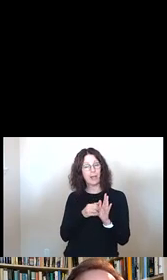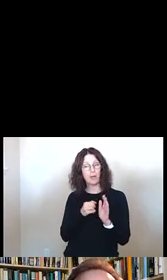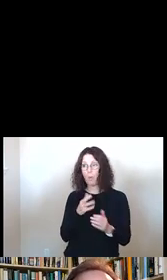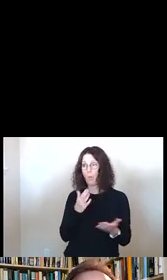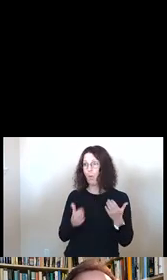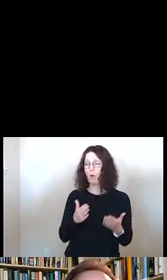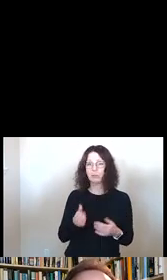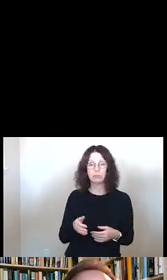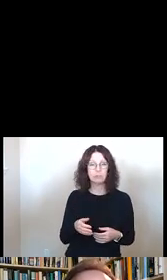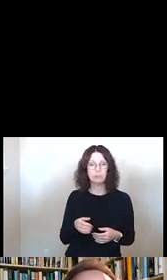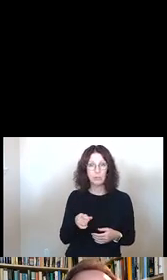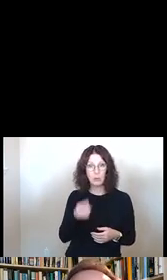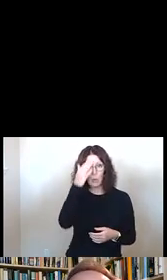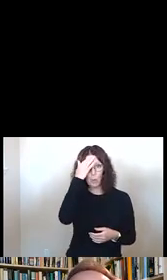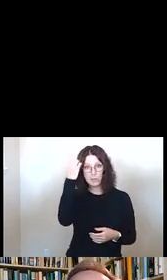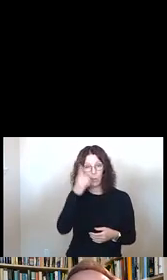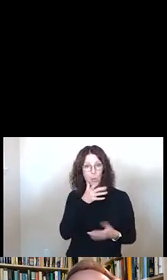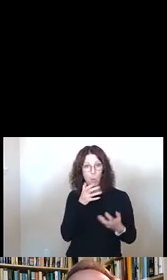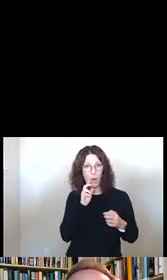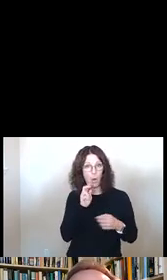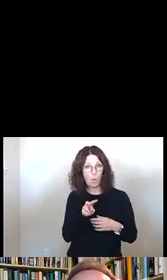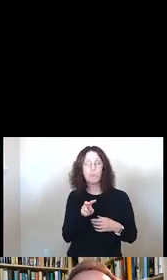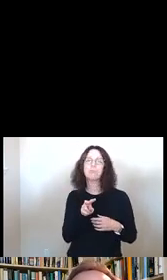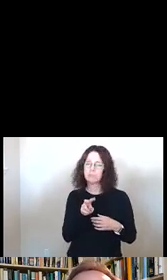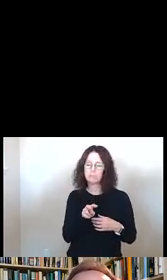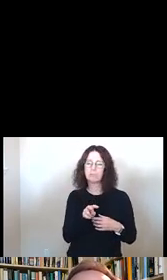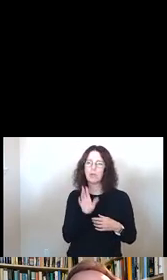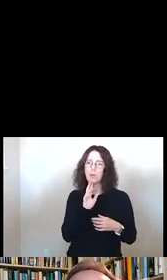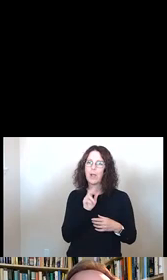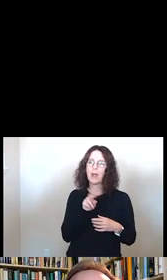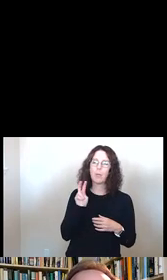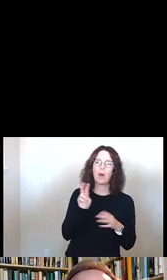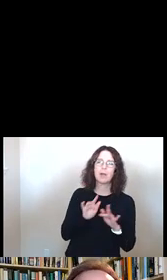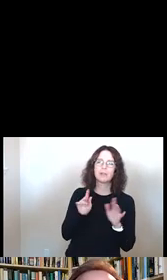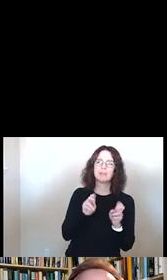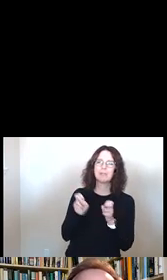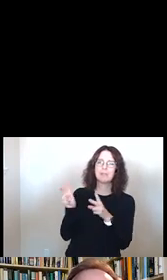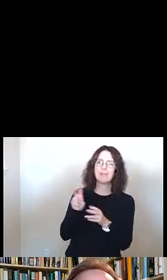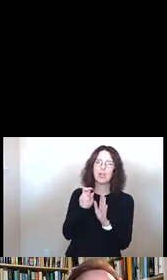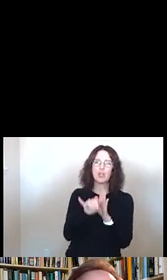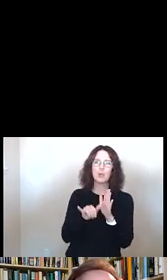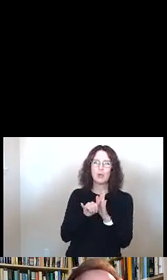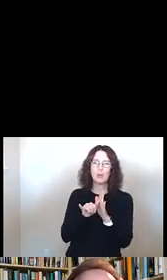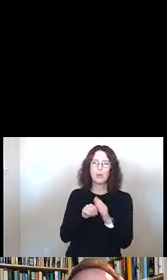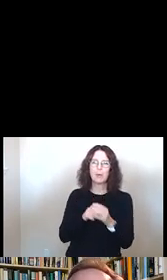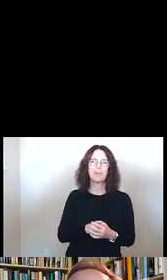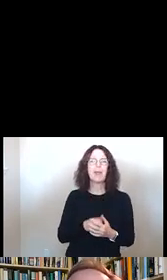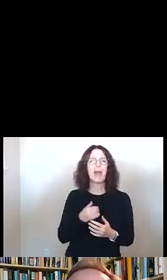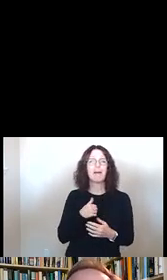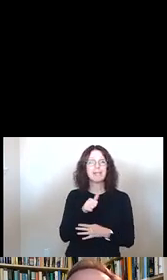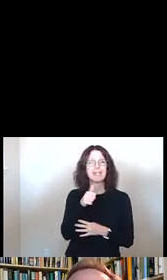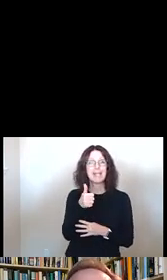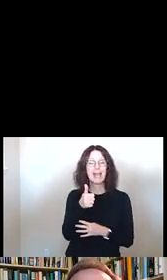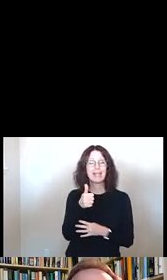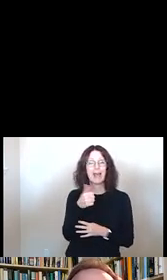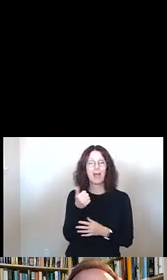needs to see it at a different time, that will be possible too. So please check out our YouTube channel. We also have 10 additional areas that we profile on our